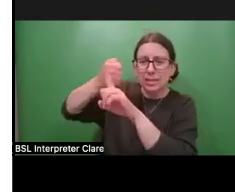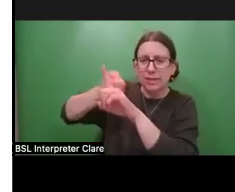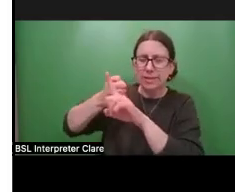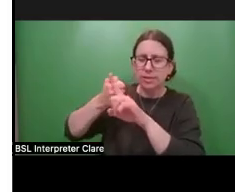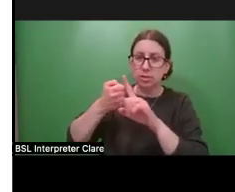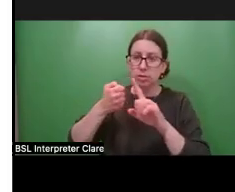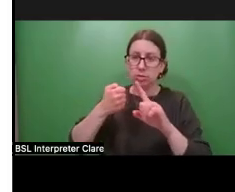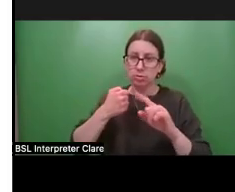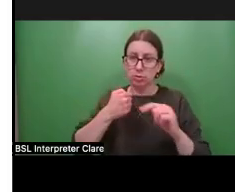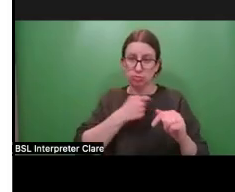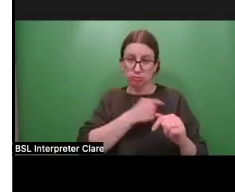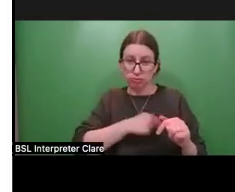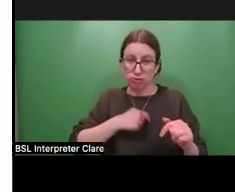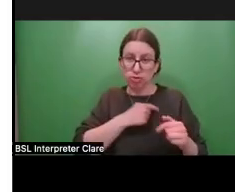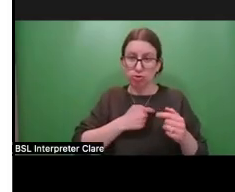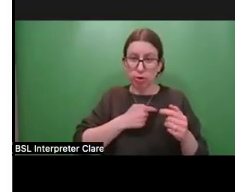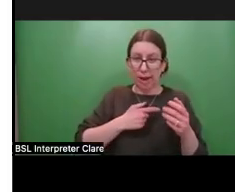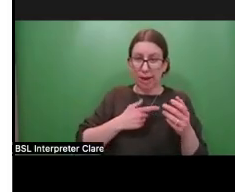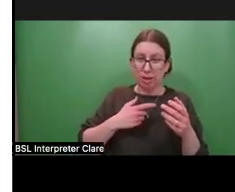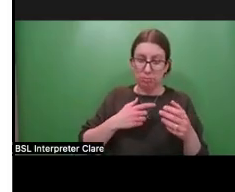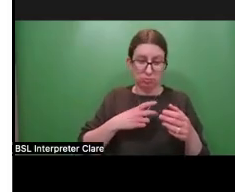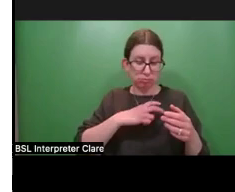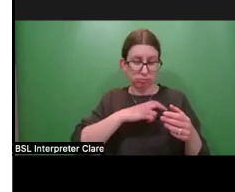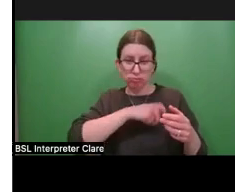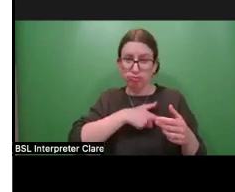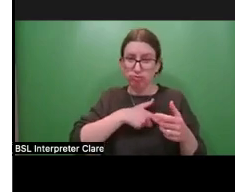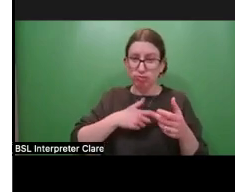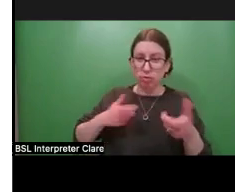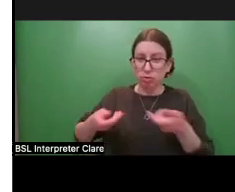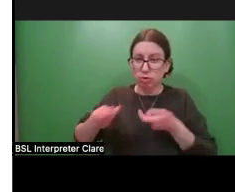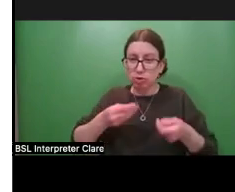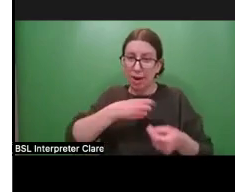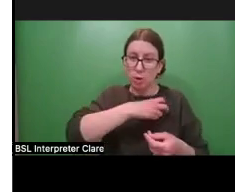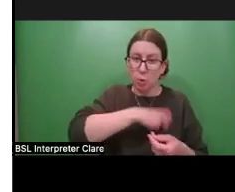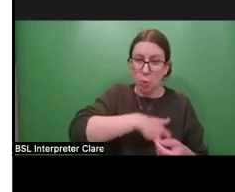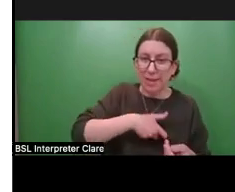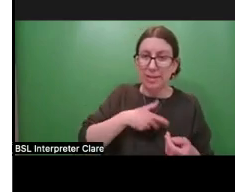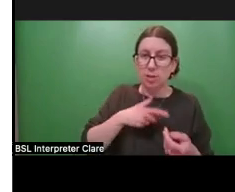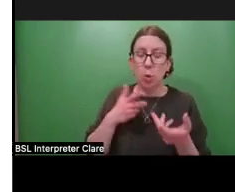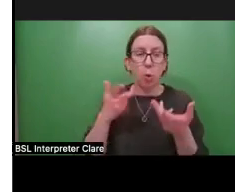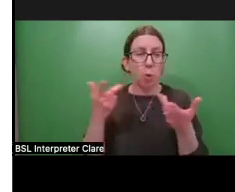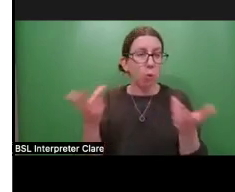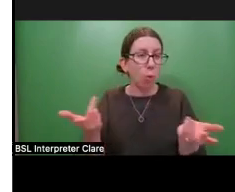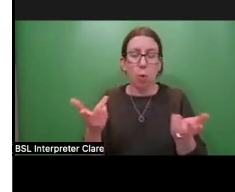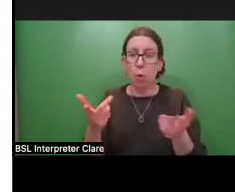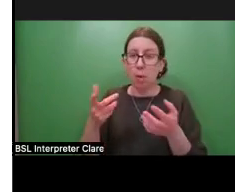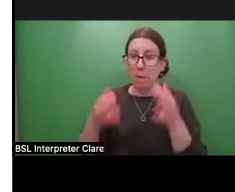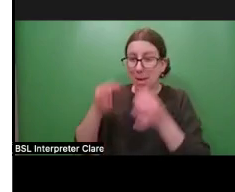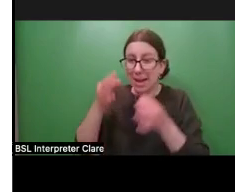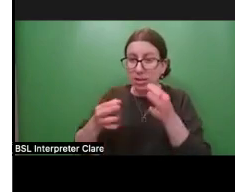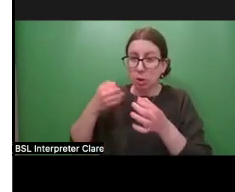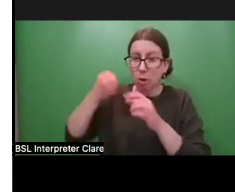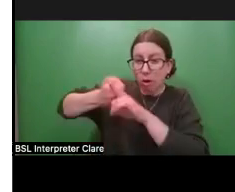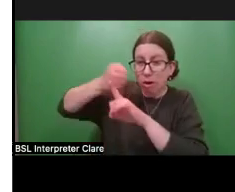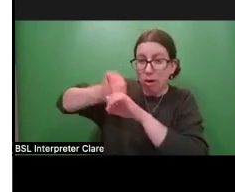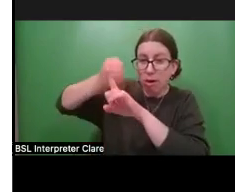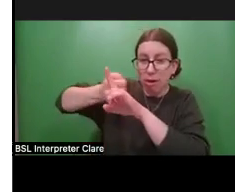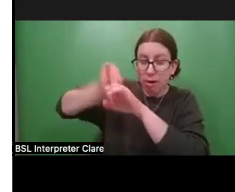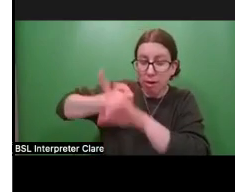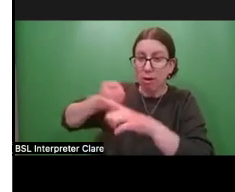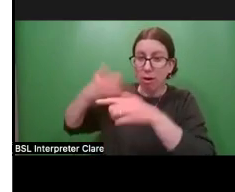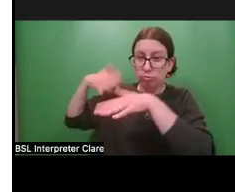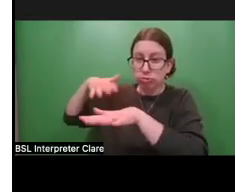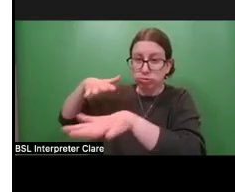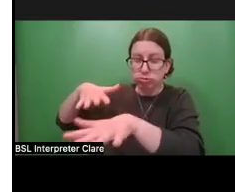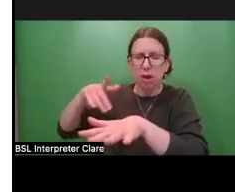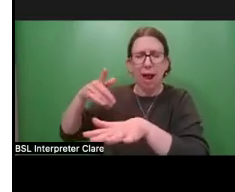unionists, old-fashioned kinds of, let's say, protest and political movements, which I personally believe are